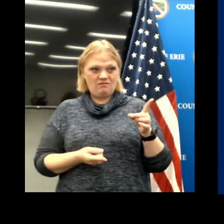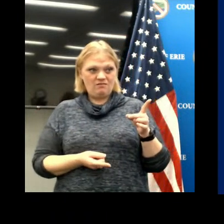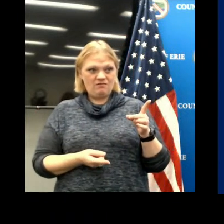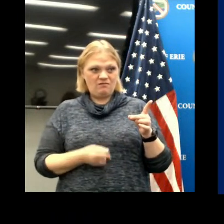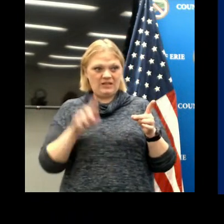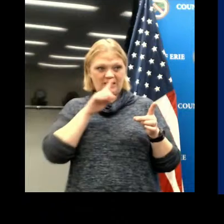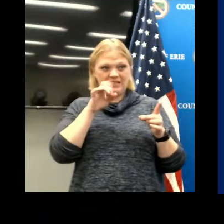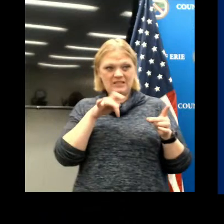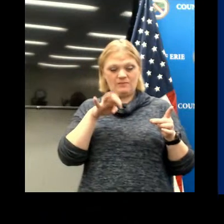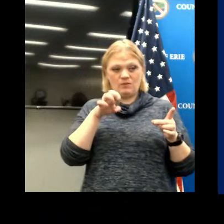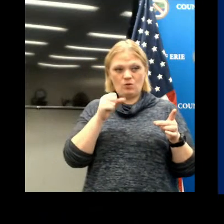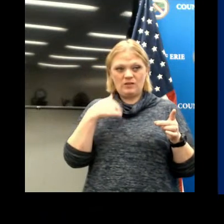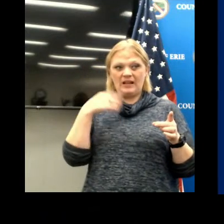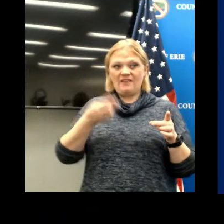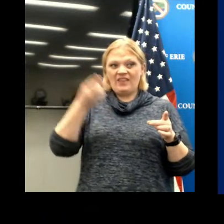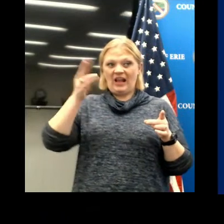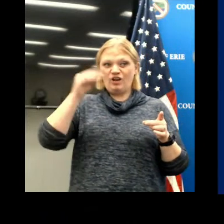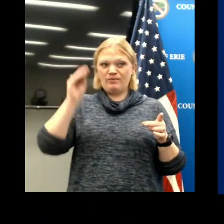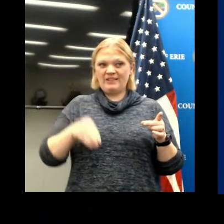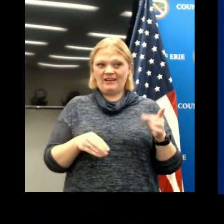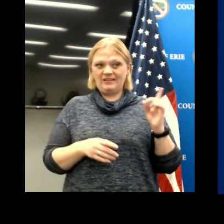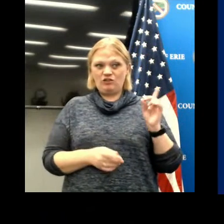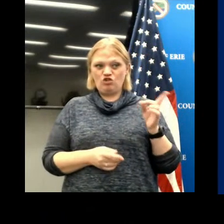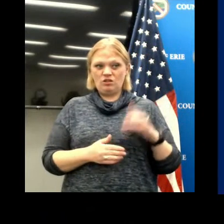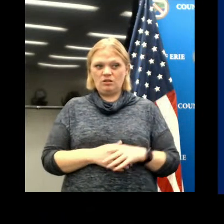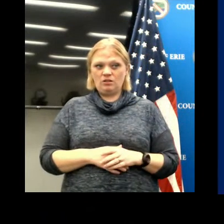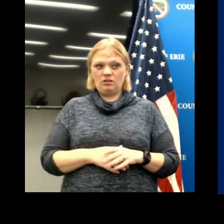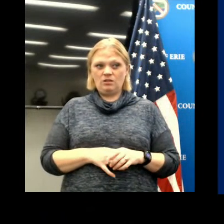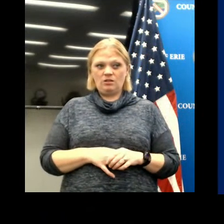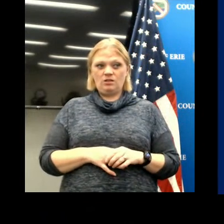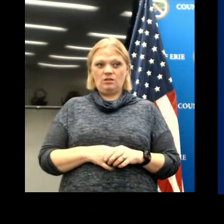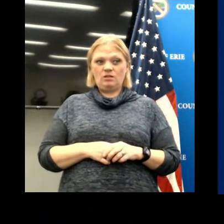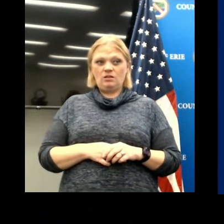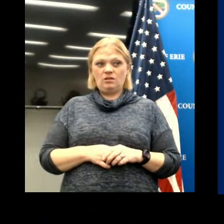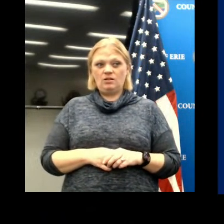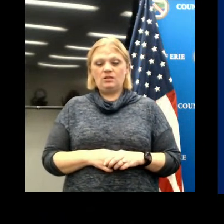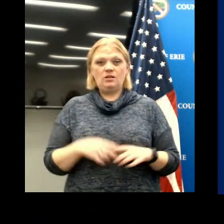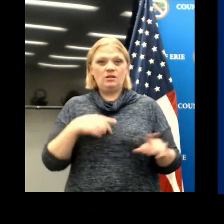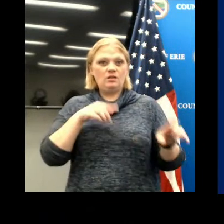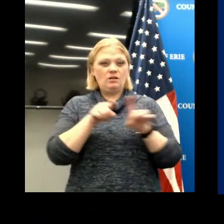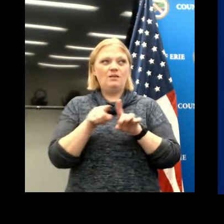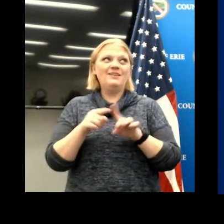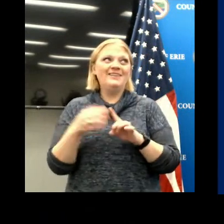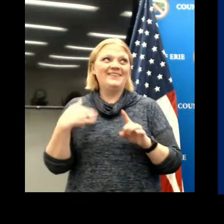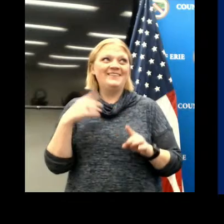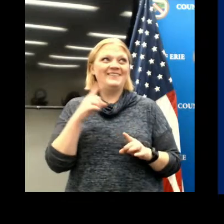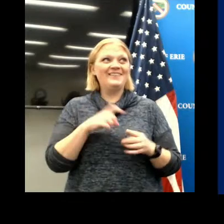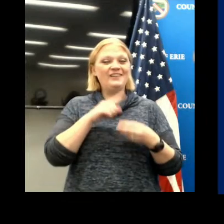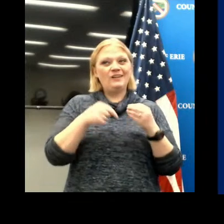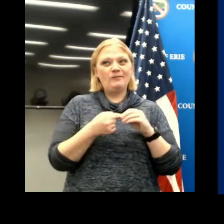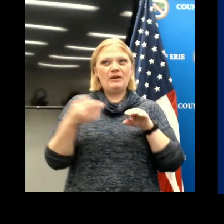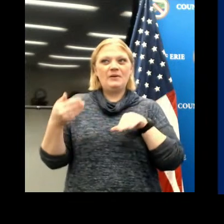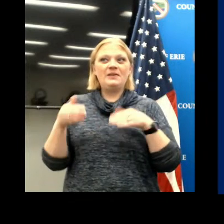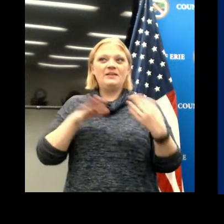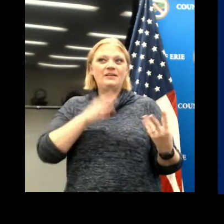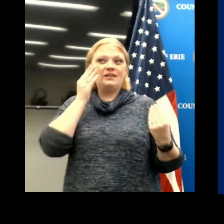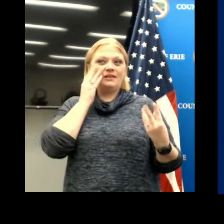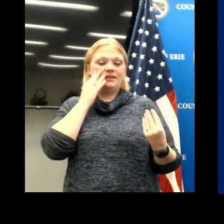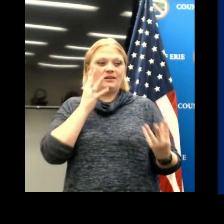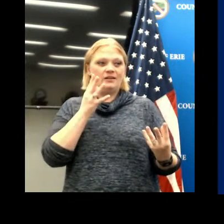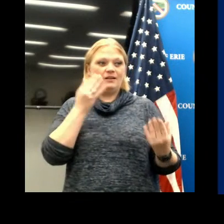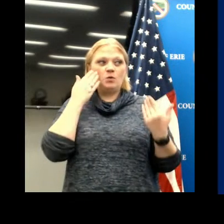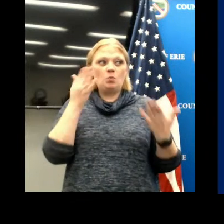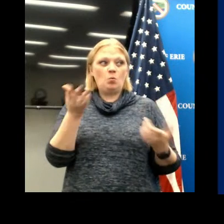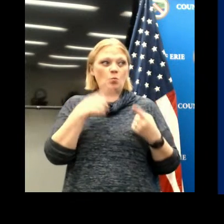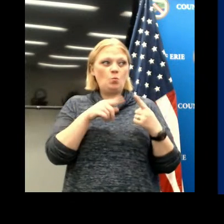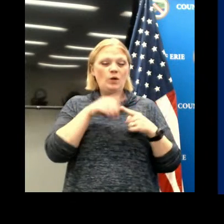the zip codes that have the higher percentage of confirmed cases? And I also had a question about death data. I don't know when